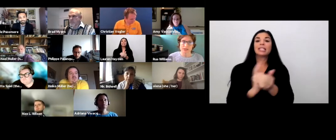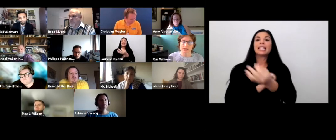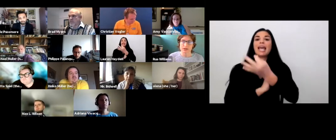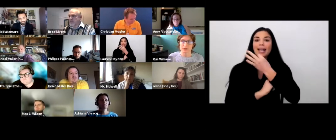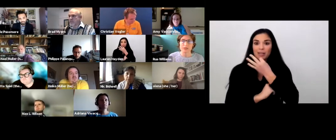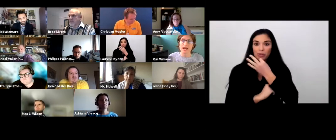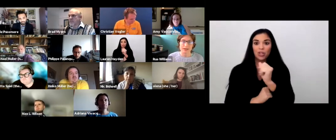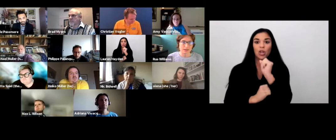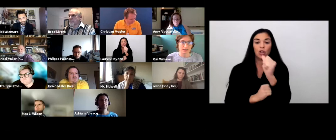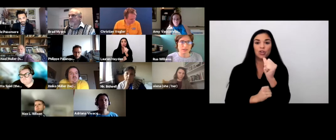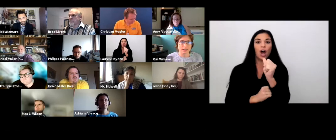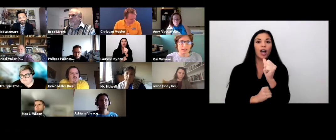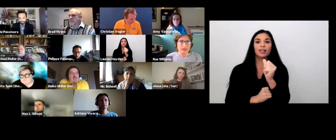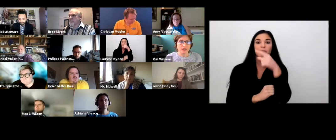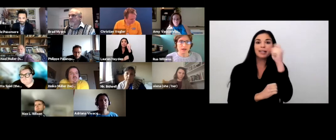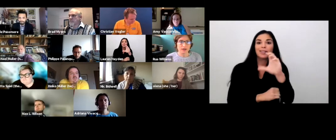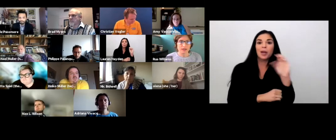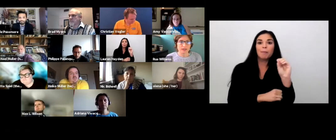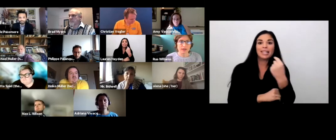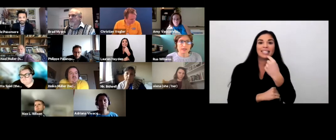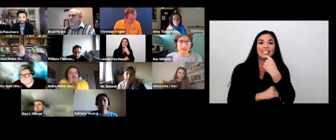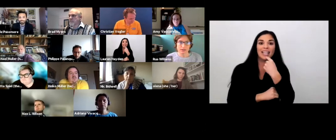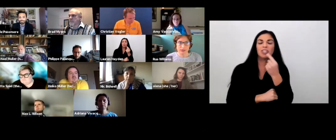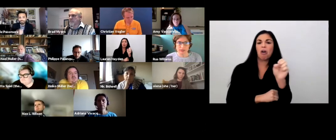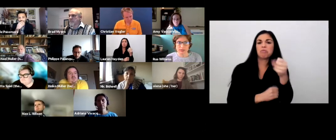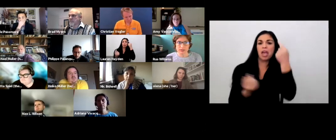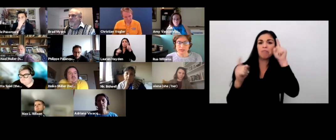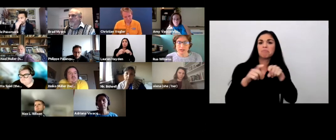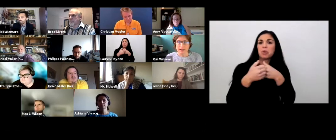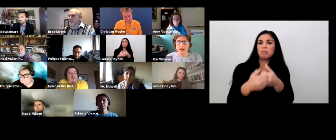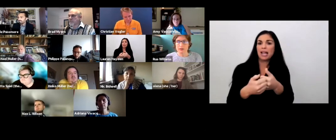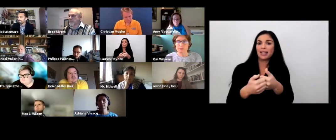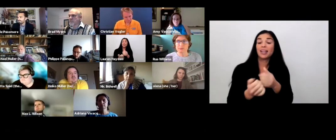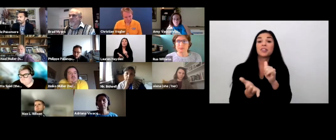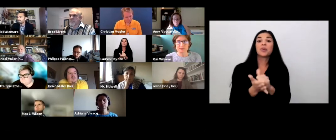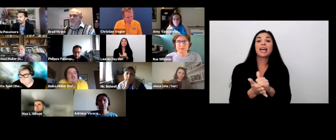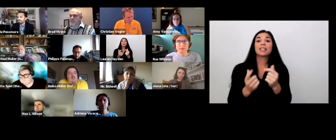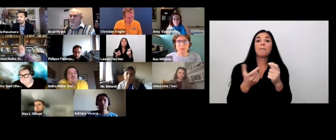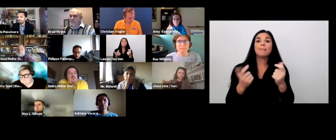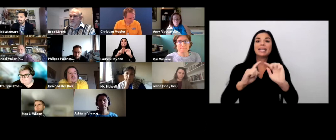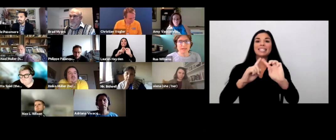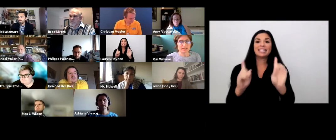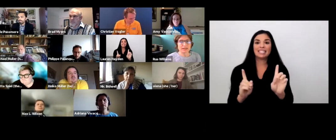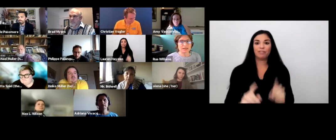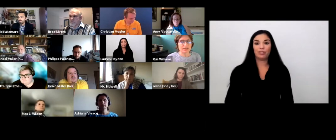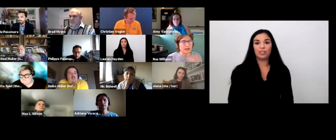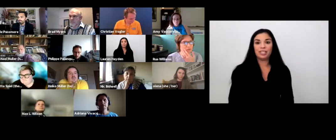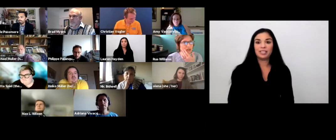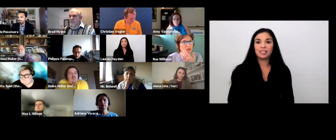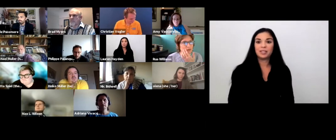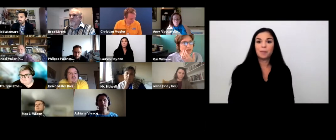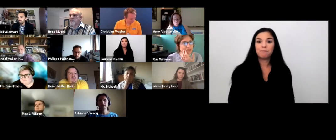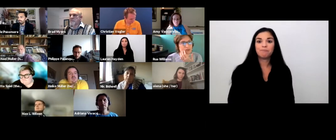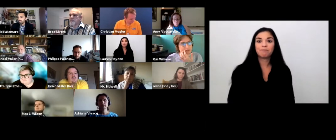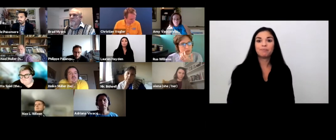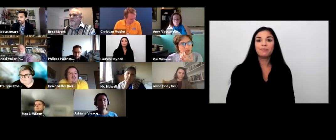company says they are compliant. And that's a very key difference. And that my